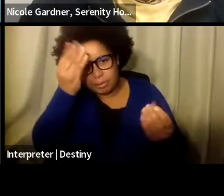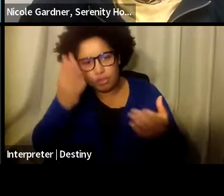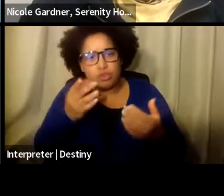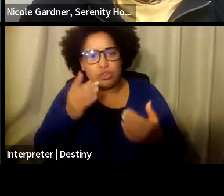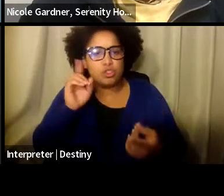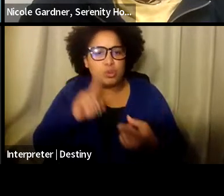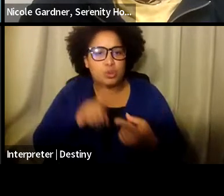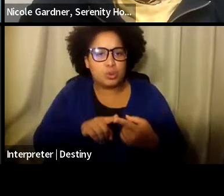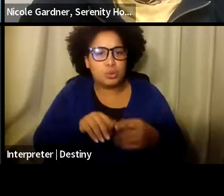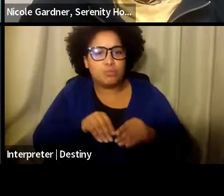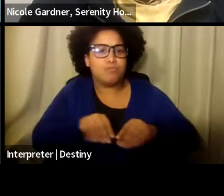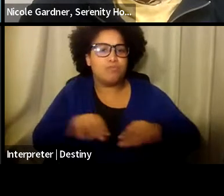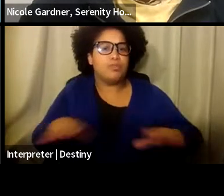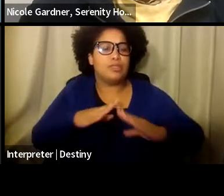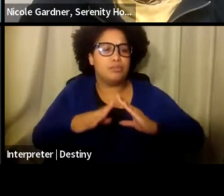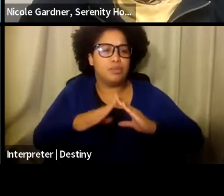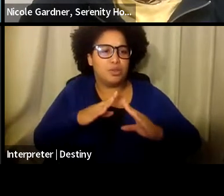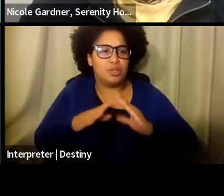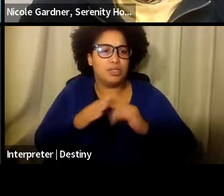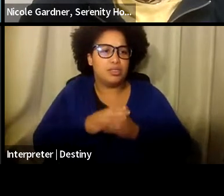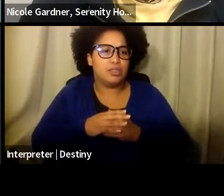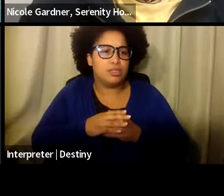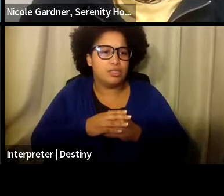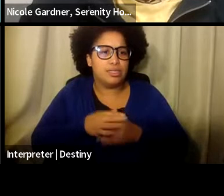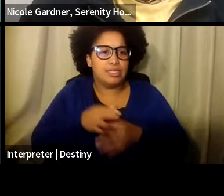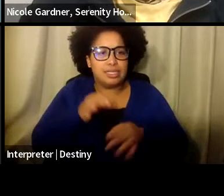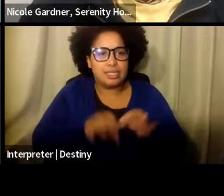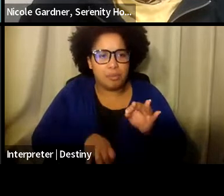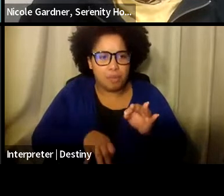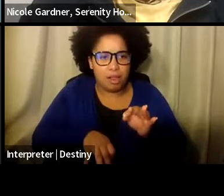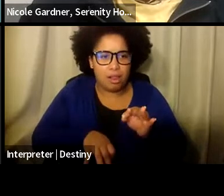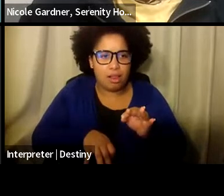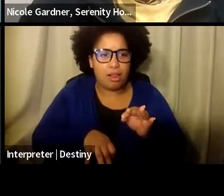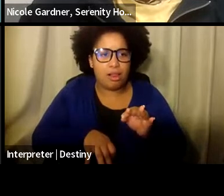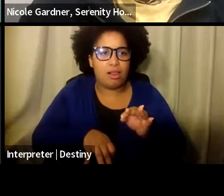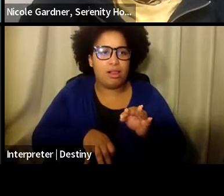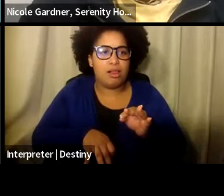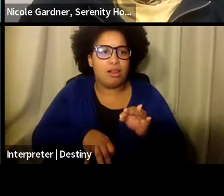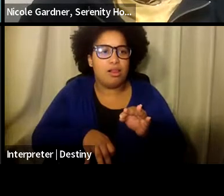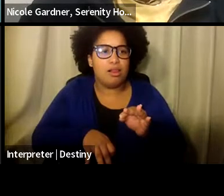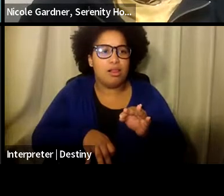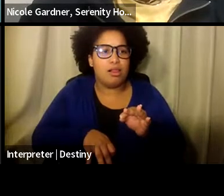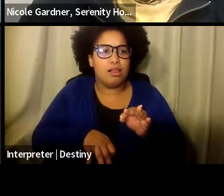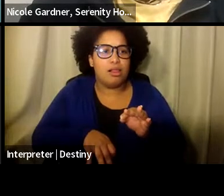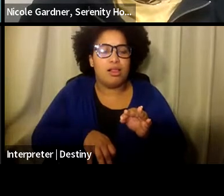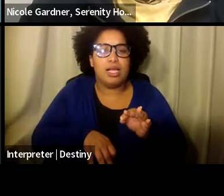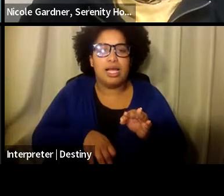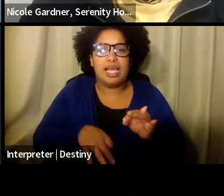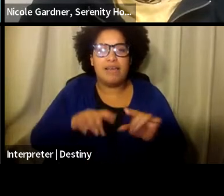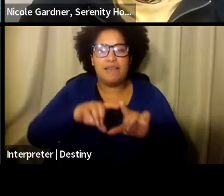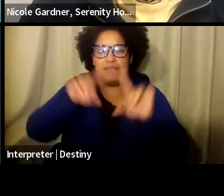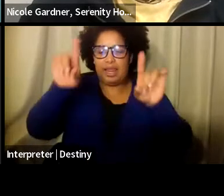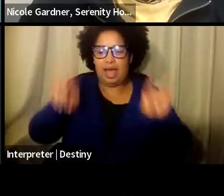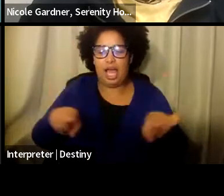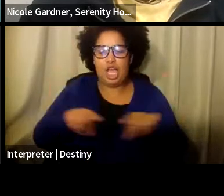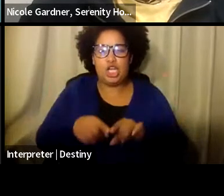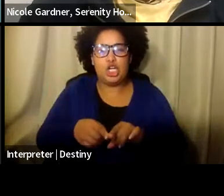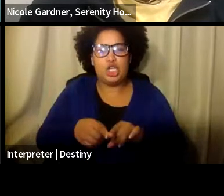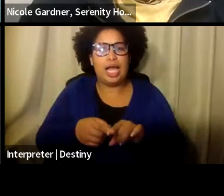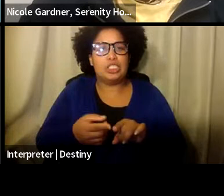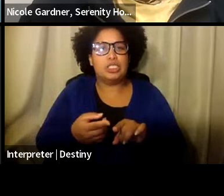to the community in a very simple, two-sided flyer that we hand out